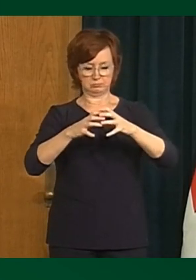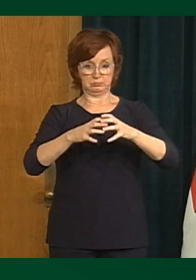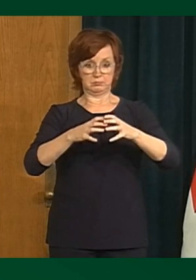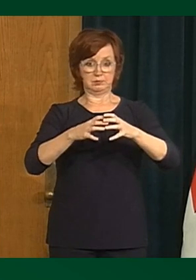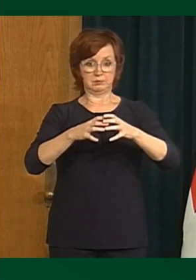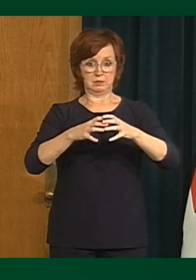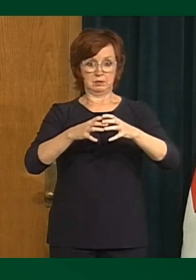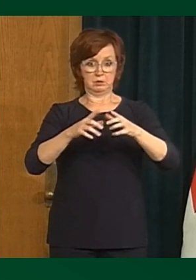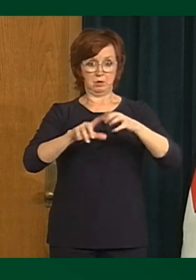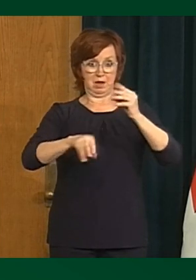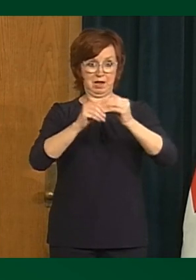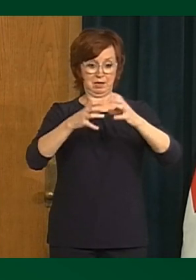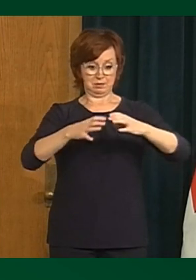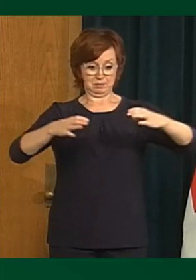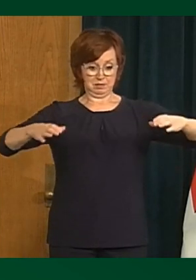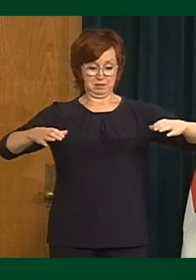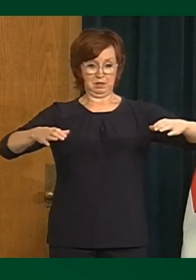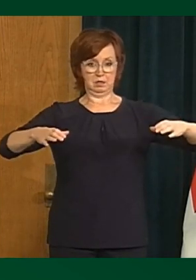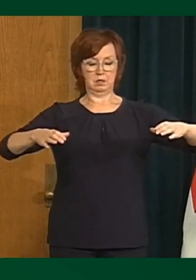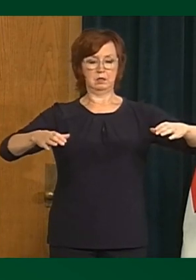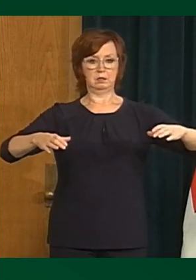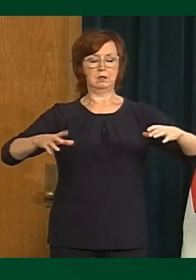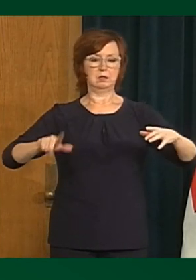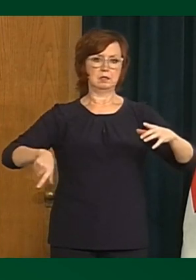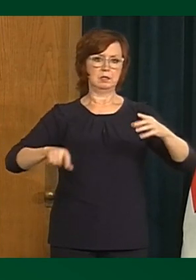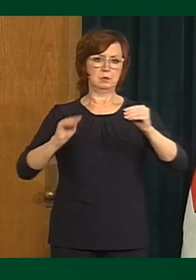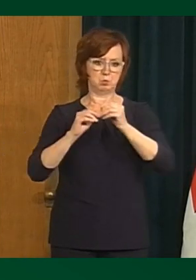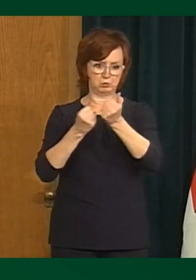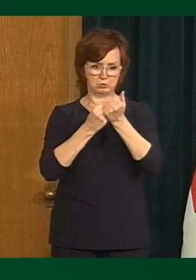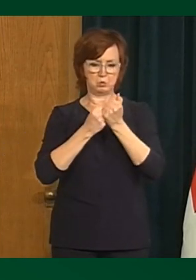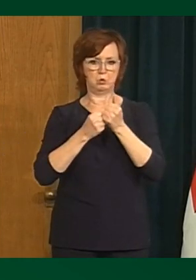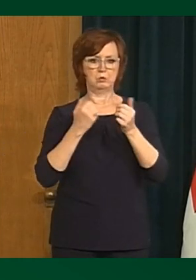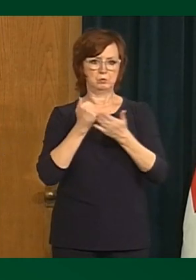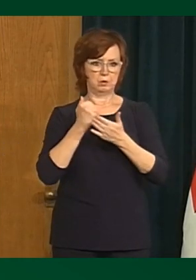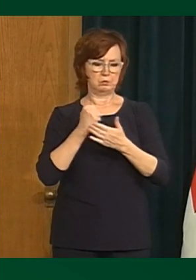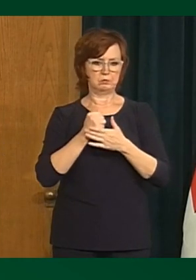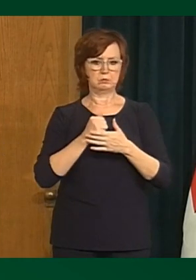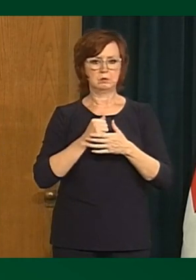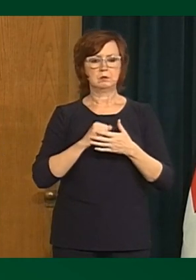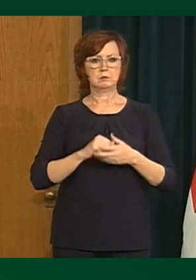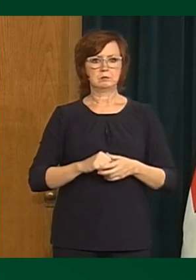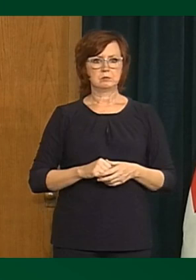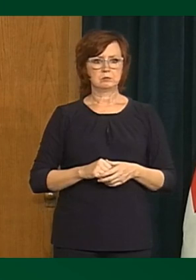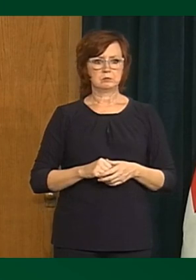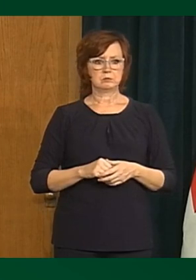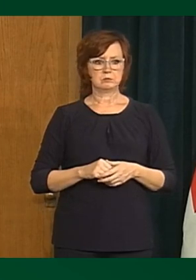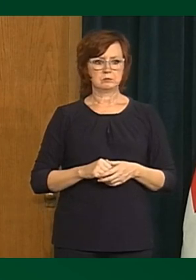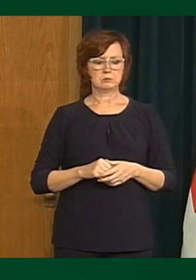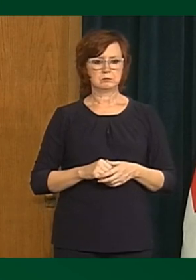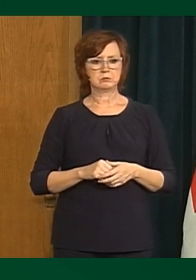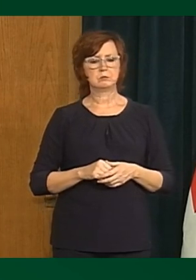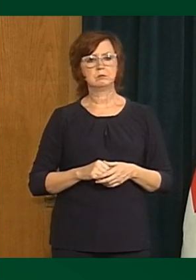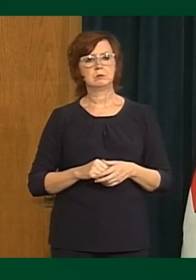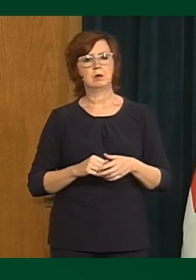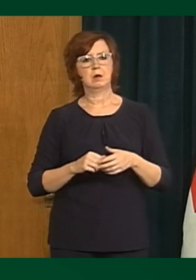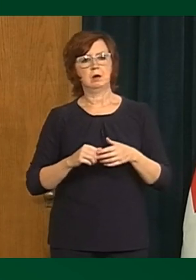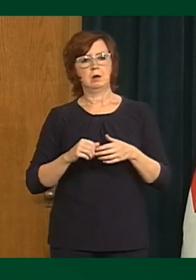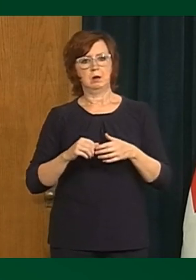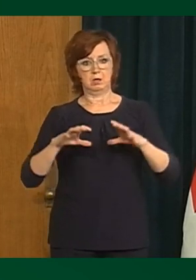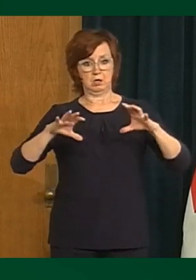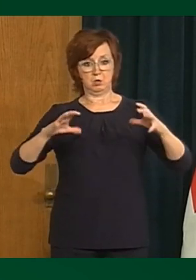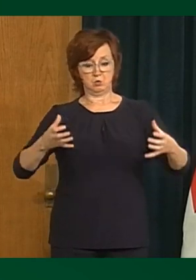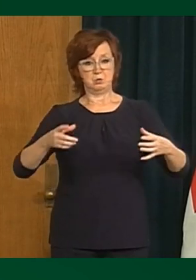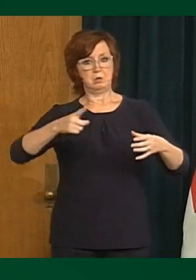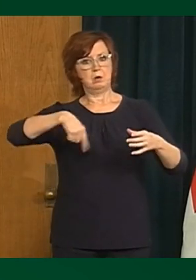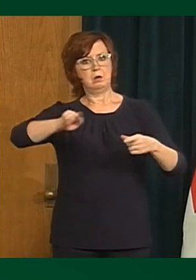as well as the reopening of the healthcare system. And to Dr. Shahab's point, one of the targeted areas that we're looking at is immunocompromised folks, those folks that don't